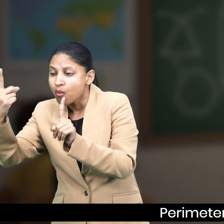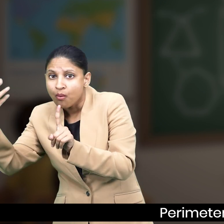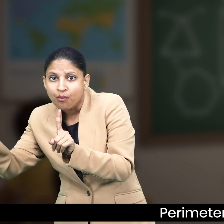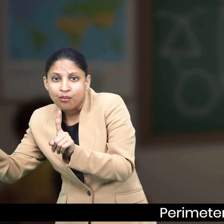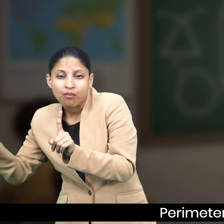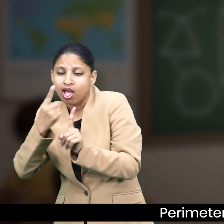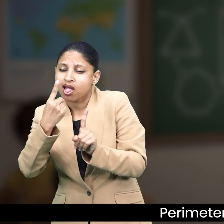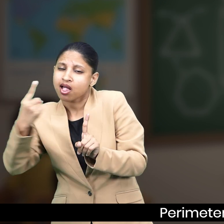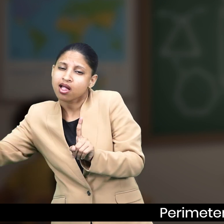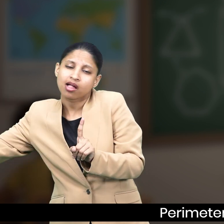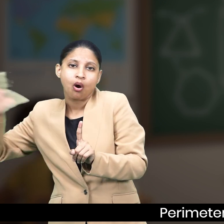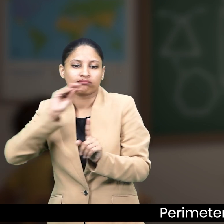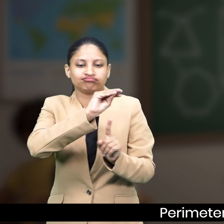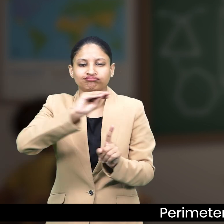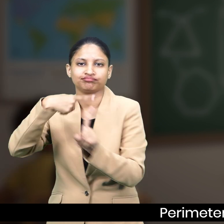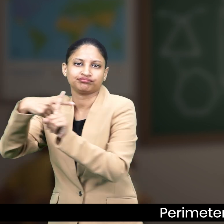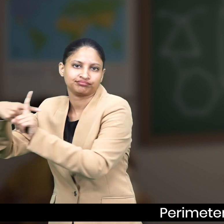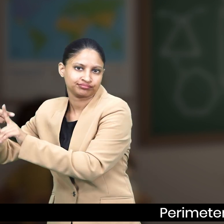on.